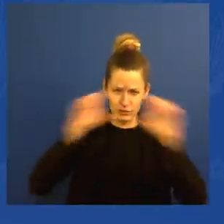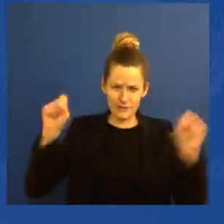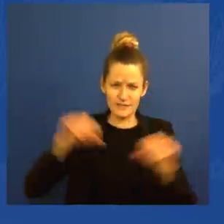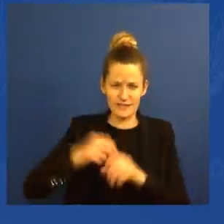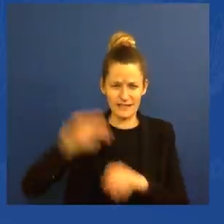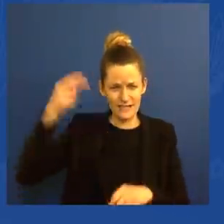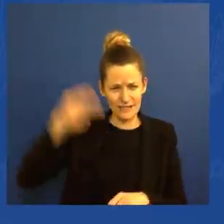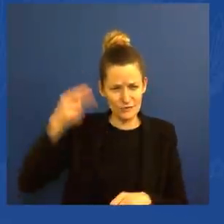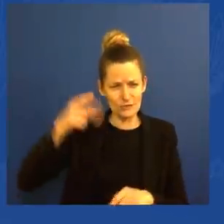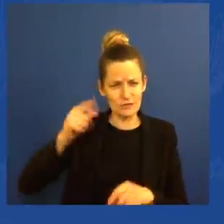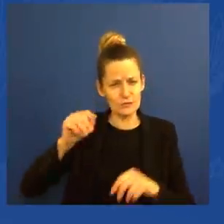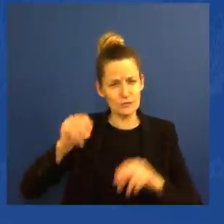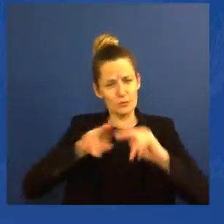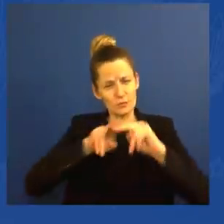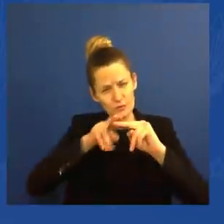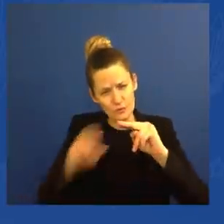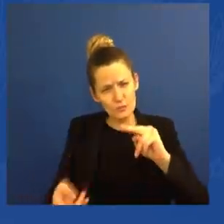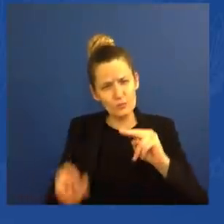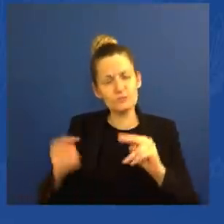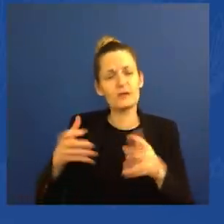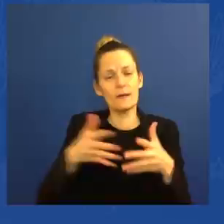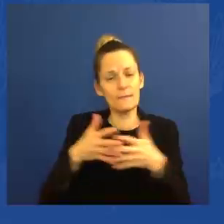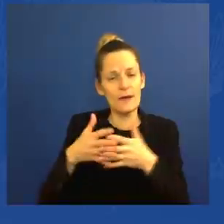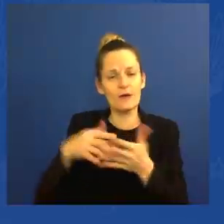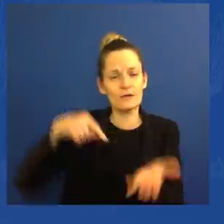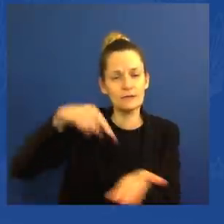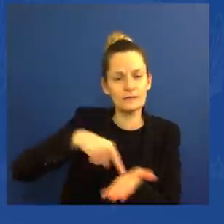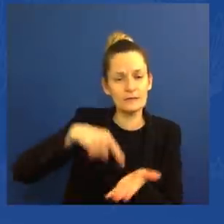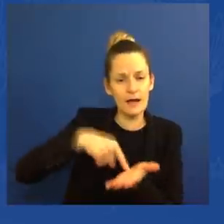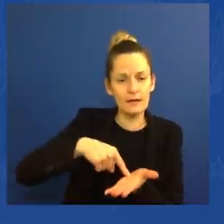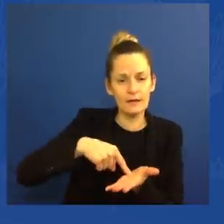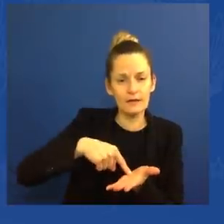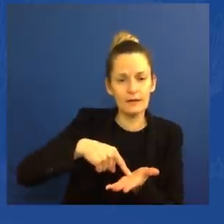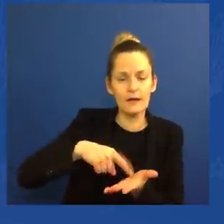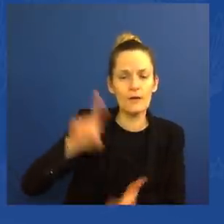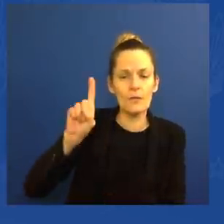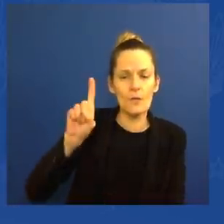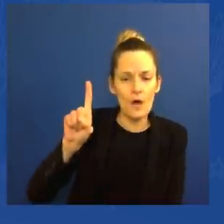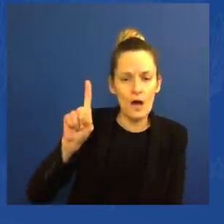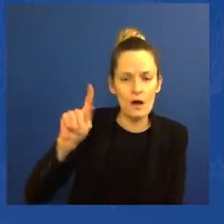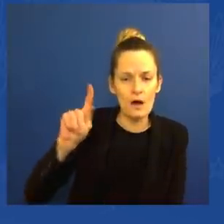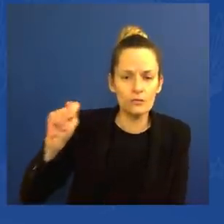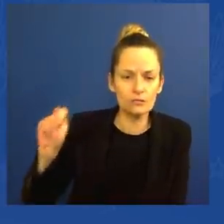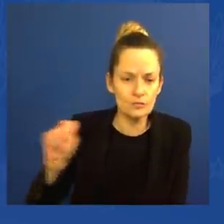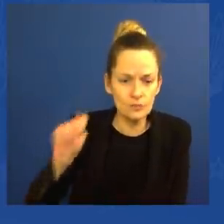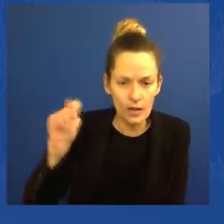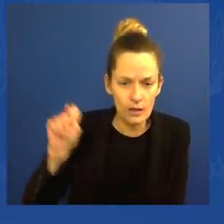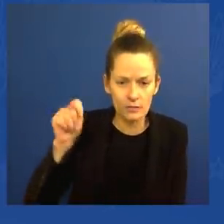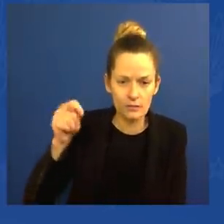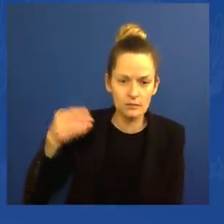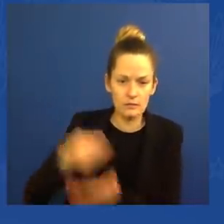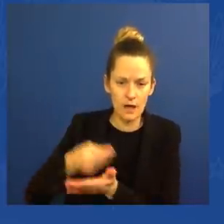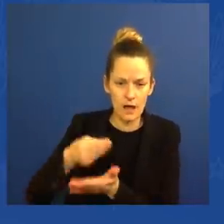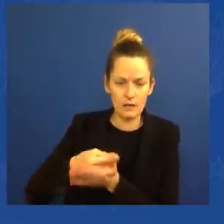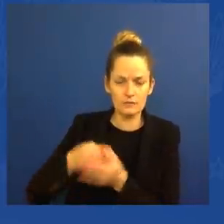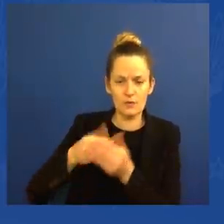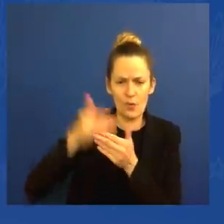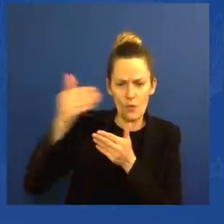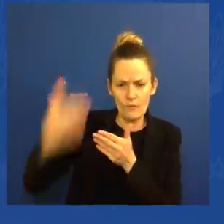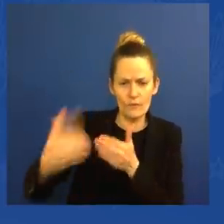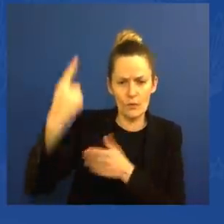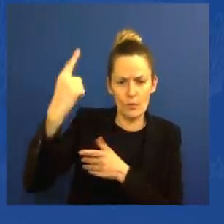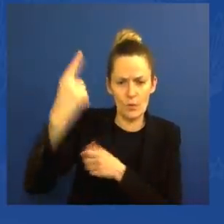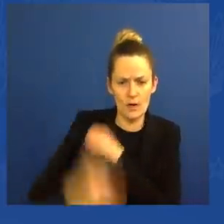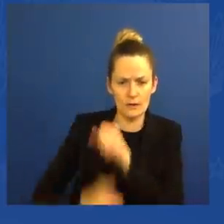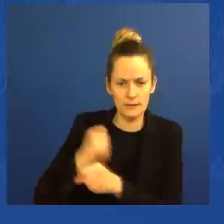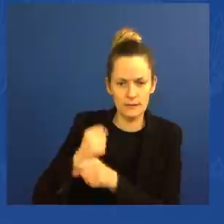can tackle these challenges, but we can't do it without you. You understand what families are up against every time you walk down